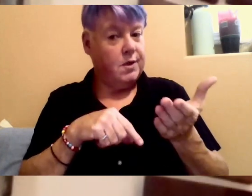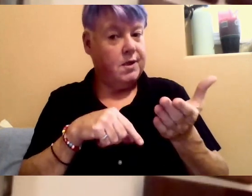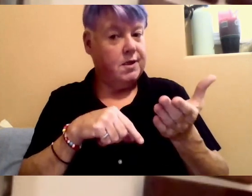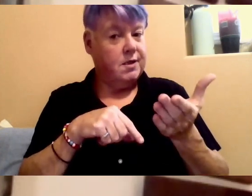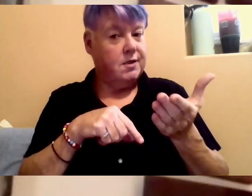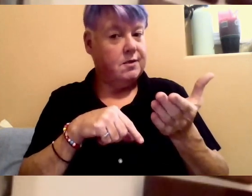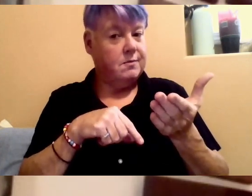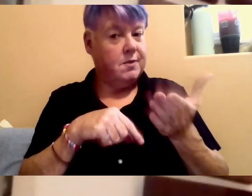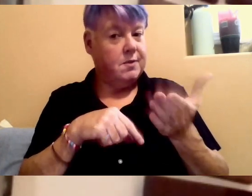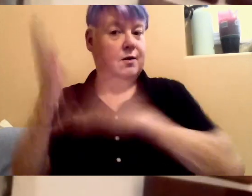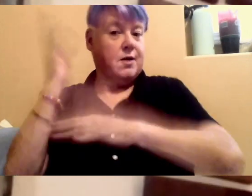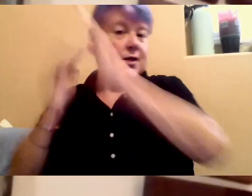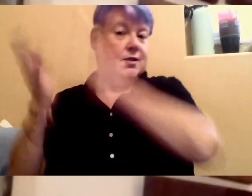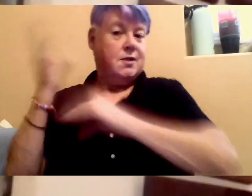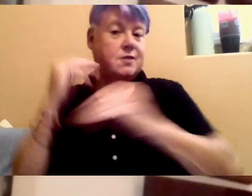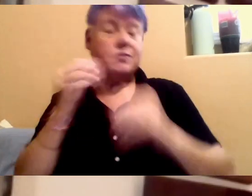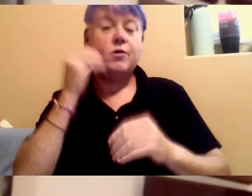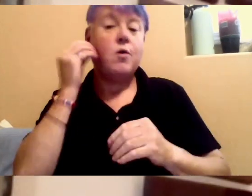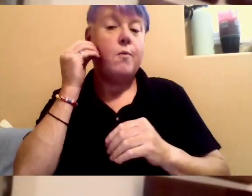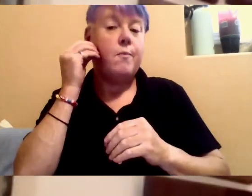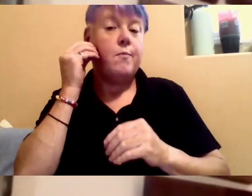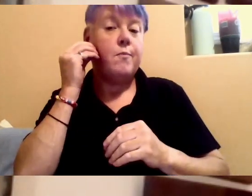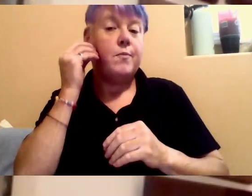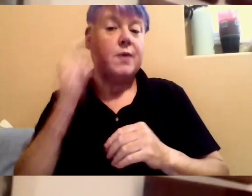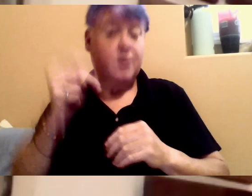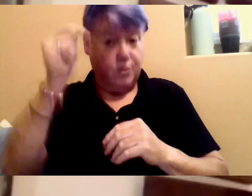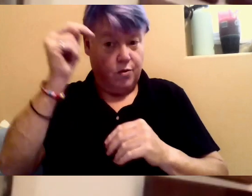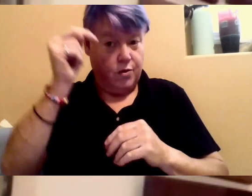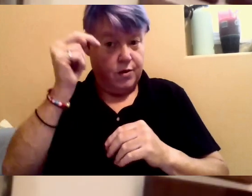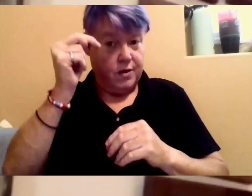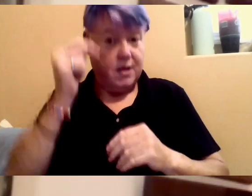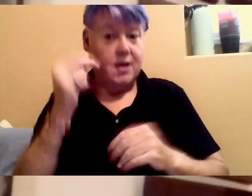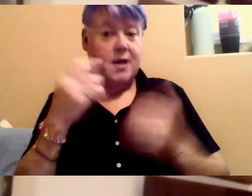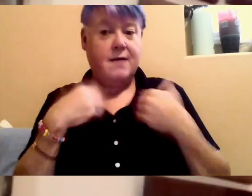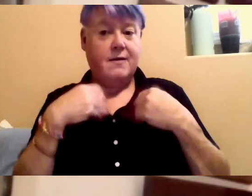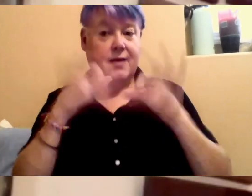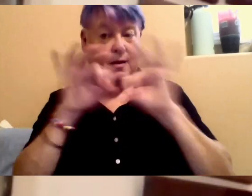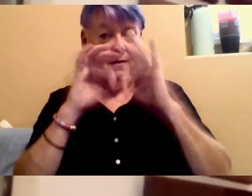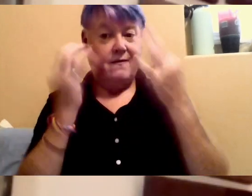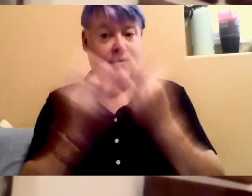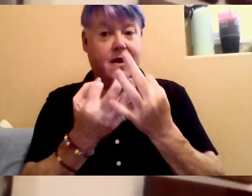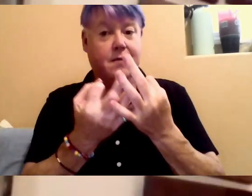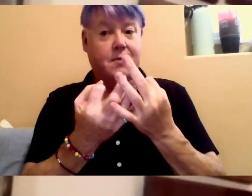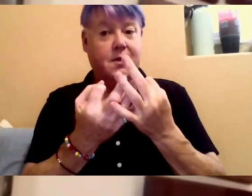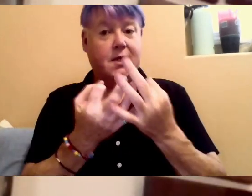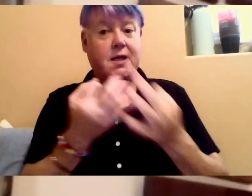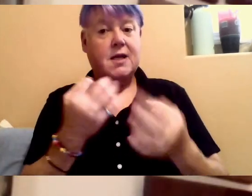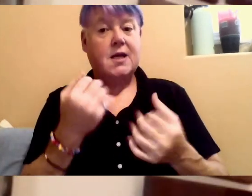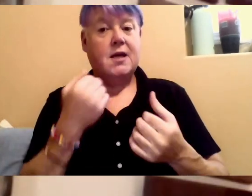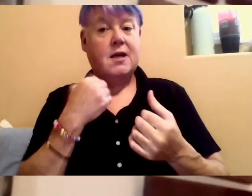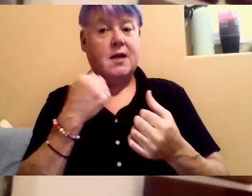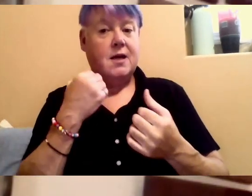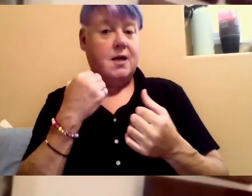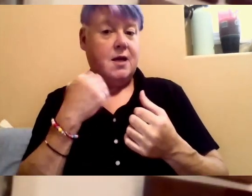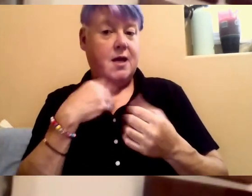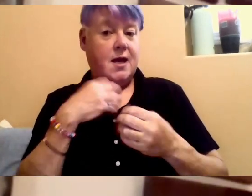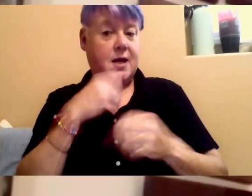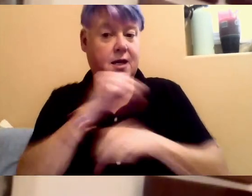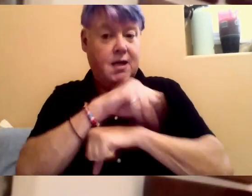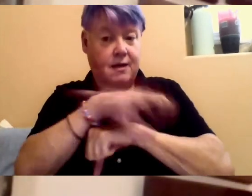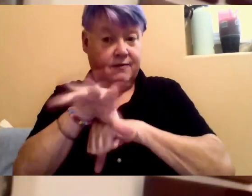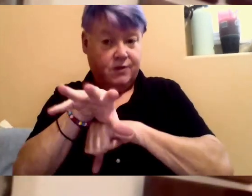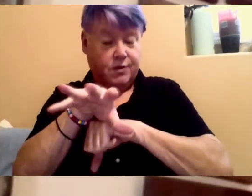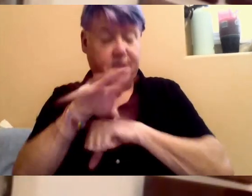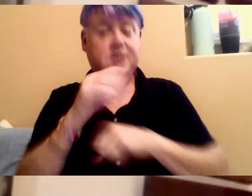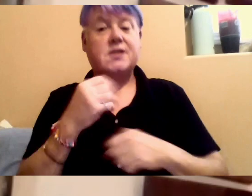ancestral home in the north, having that in the family did have a profound influence